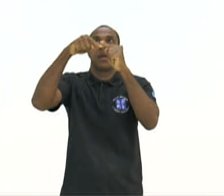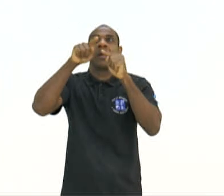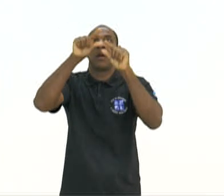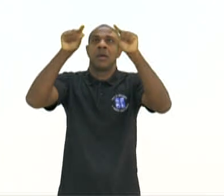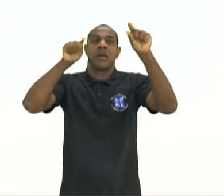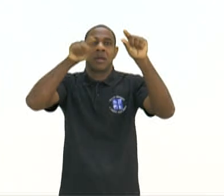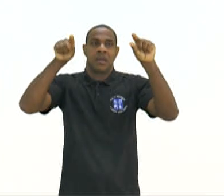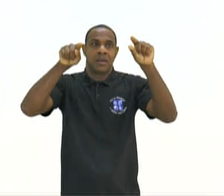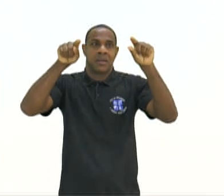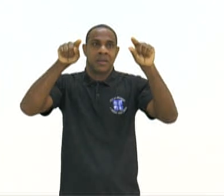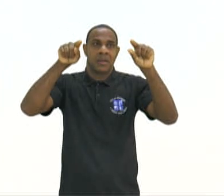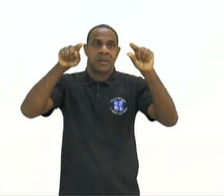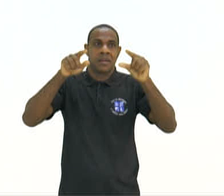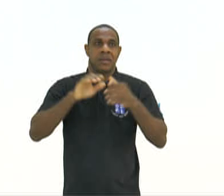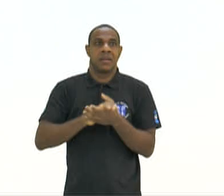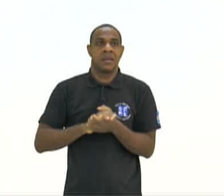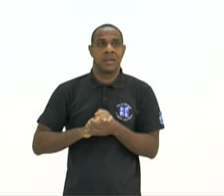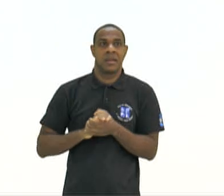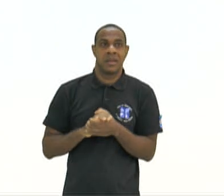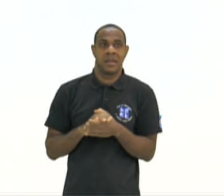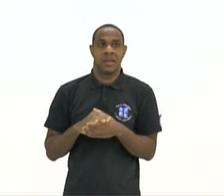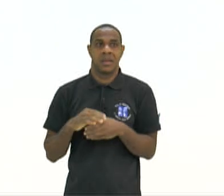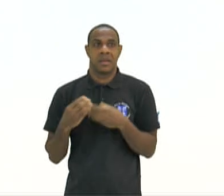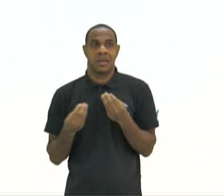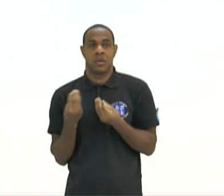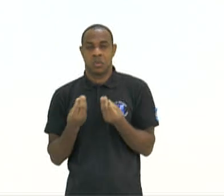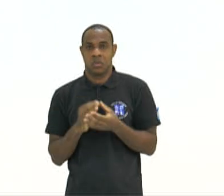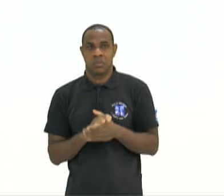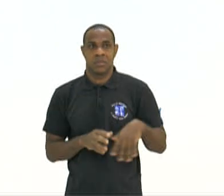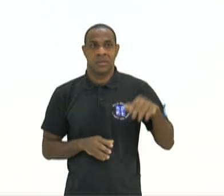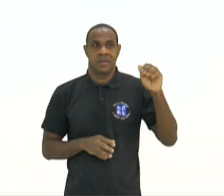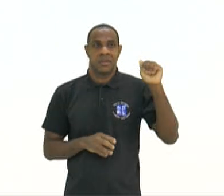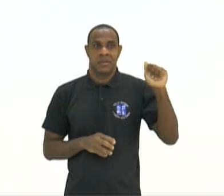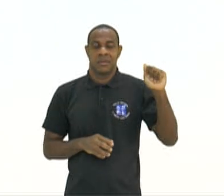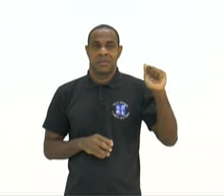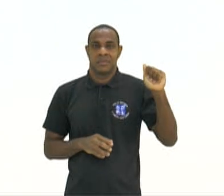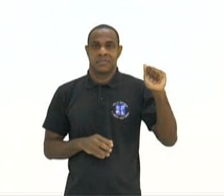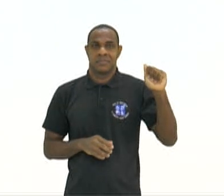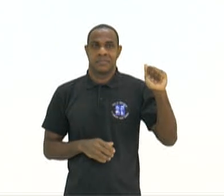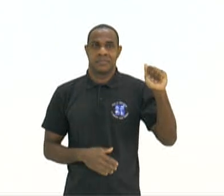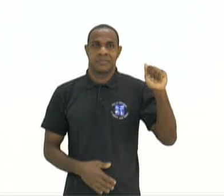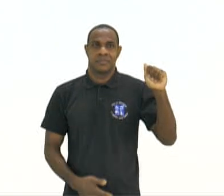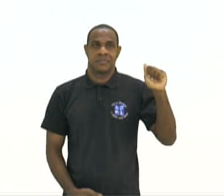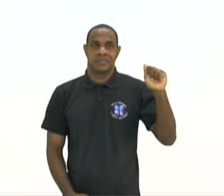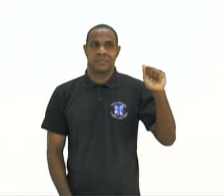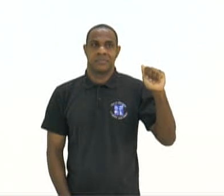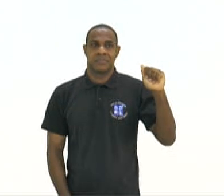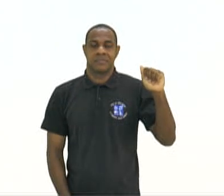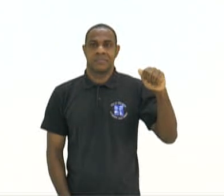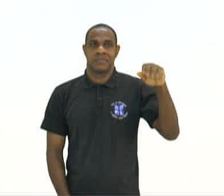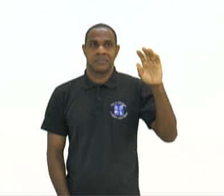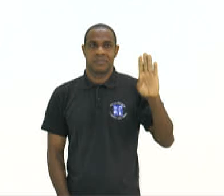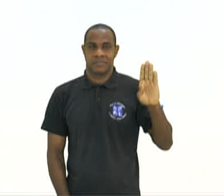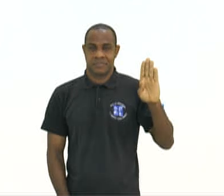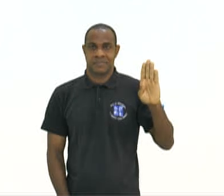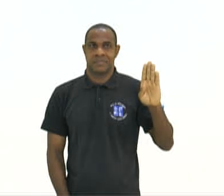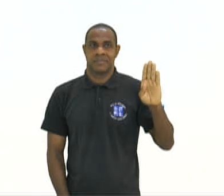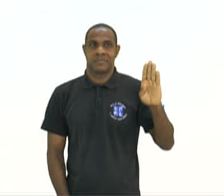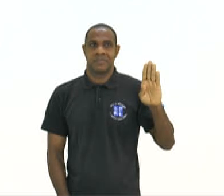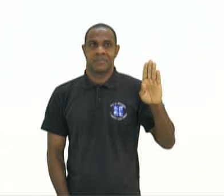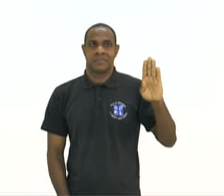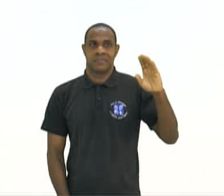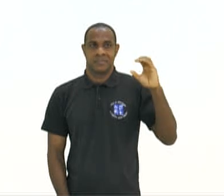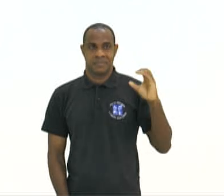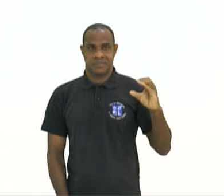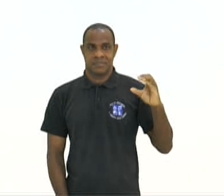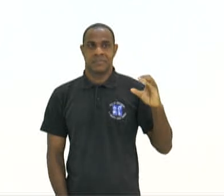grown much faster than other games. B, its popularity has grown much slower than the other platform games.